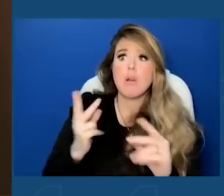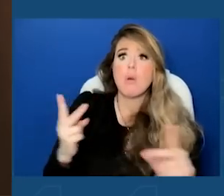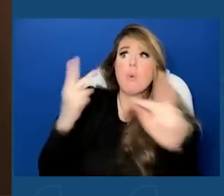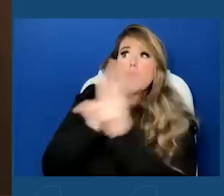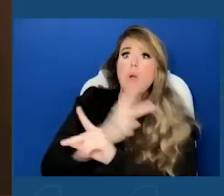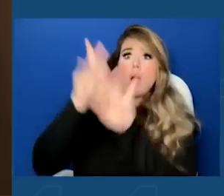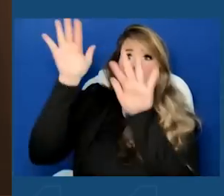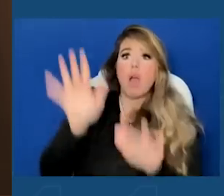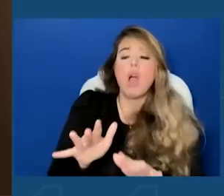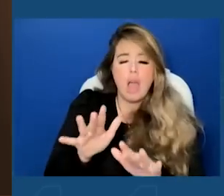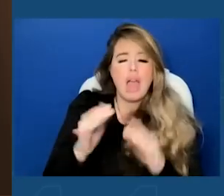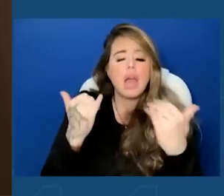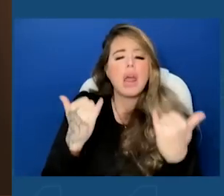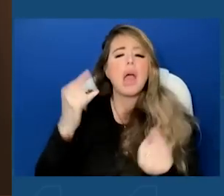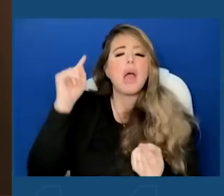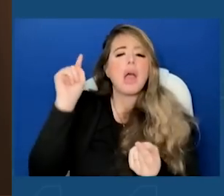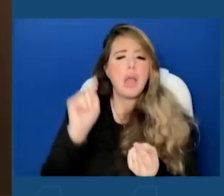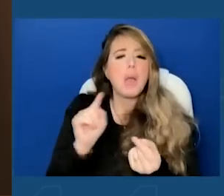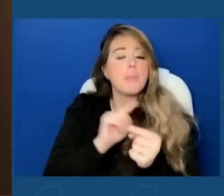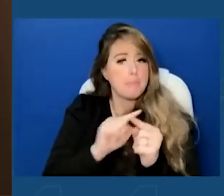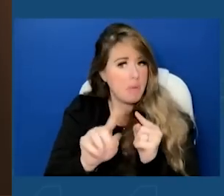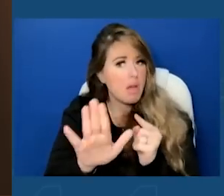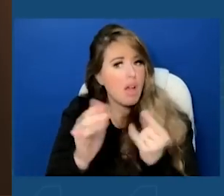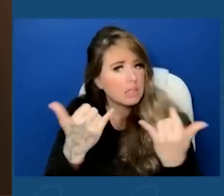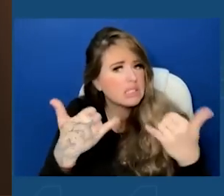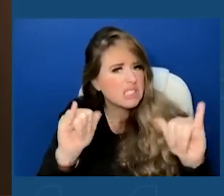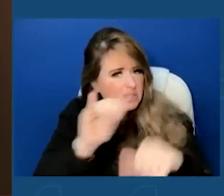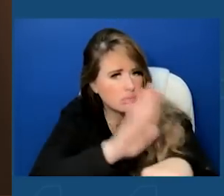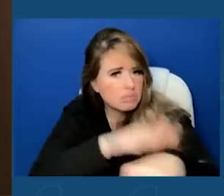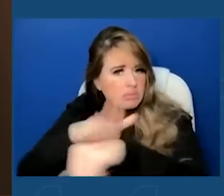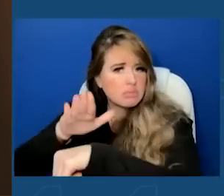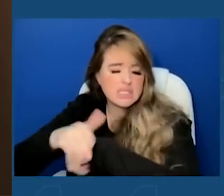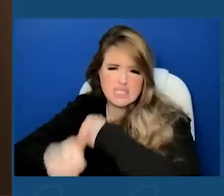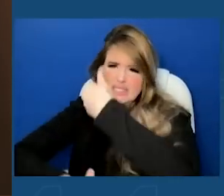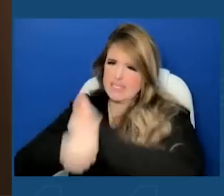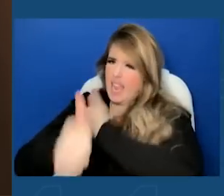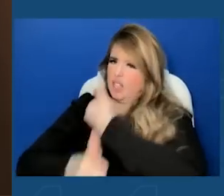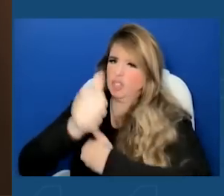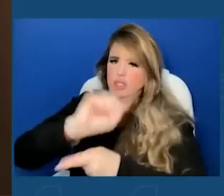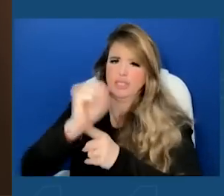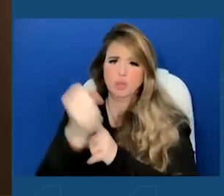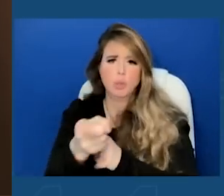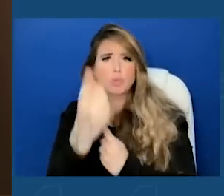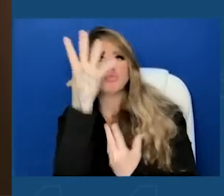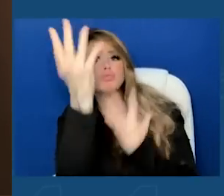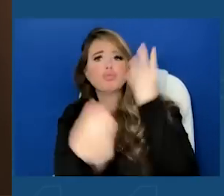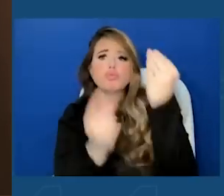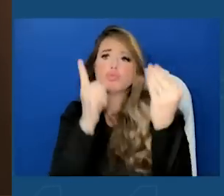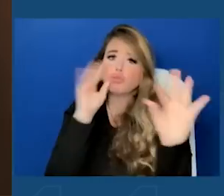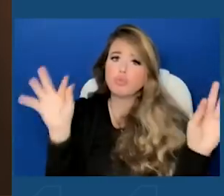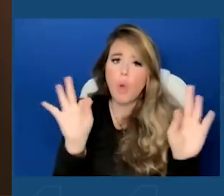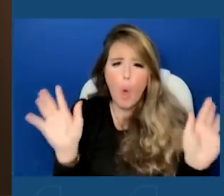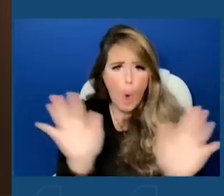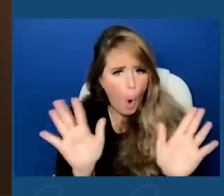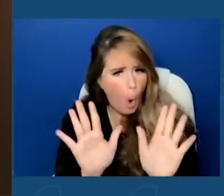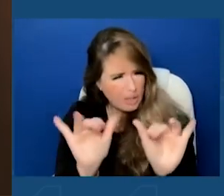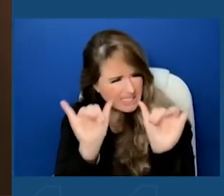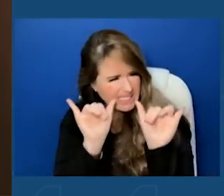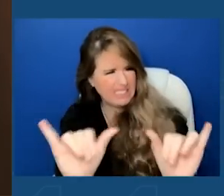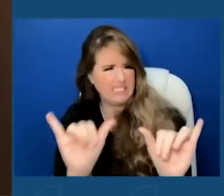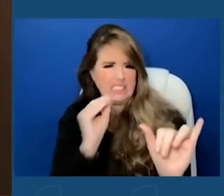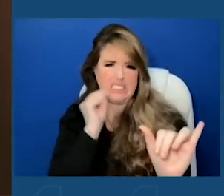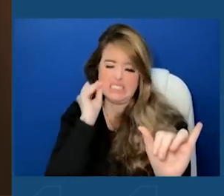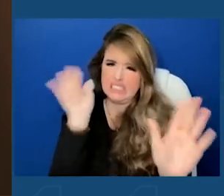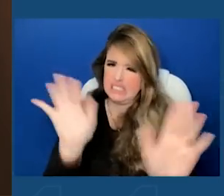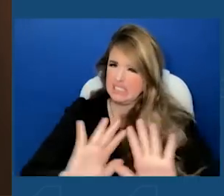been over the last couple of days, but it is still a dangerous situation to be out. And that is why the driving bans and